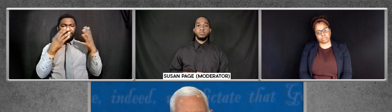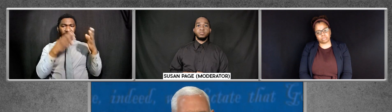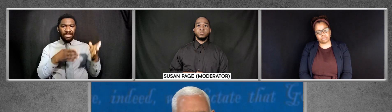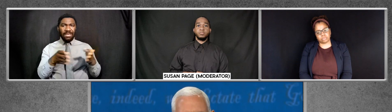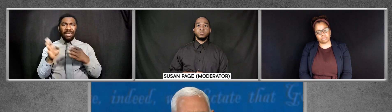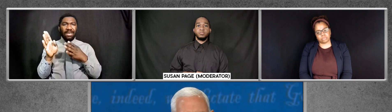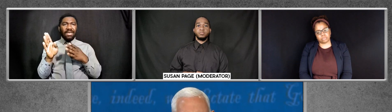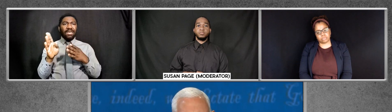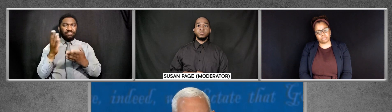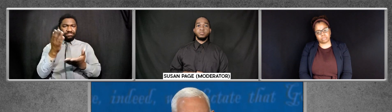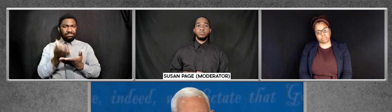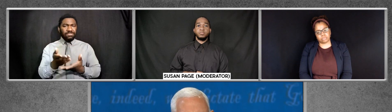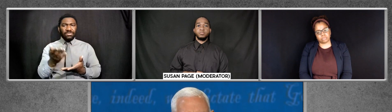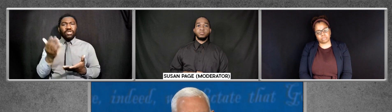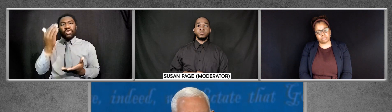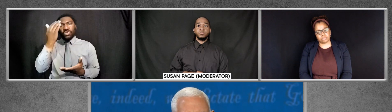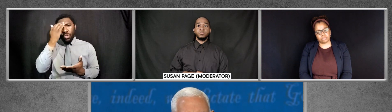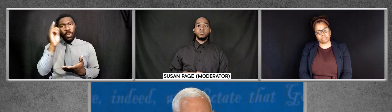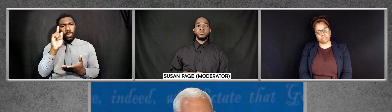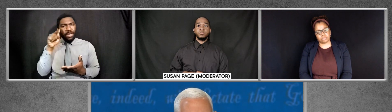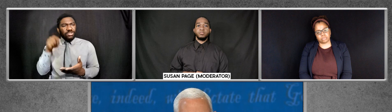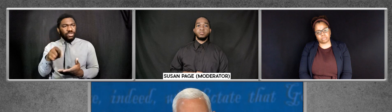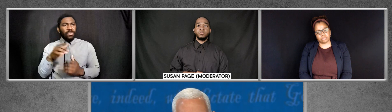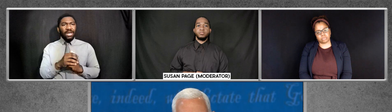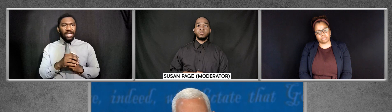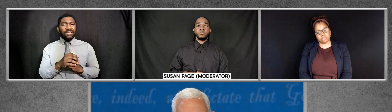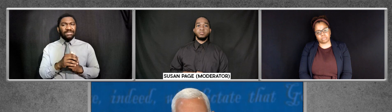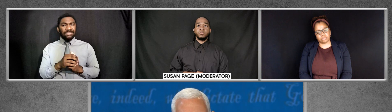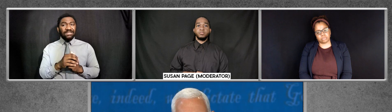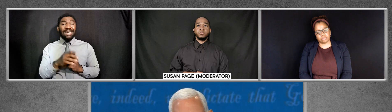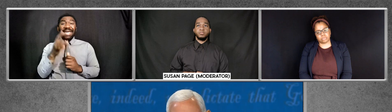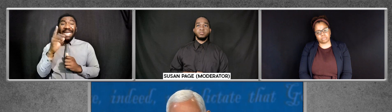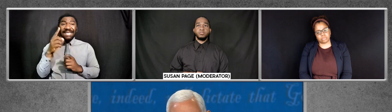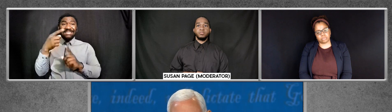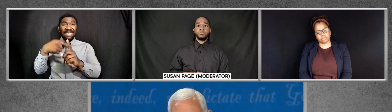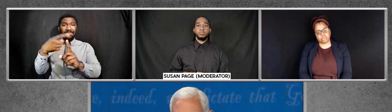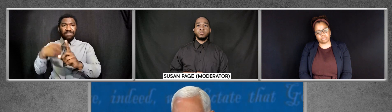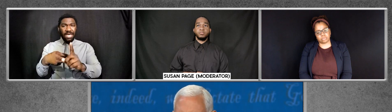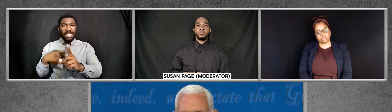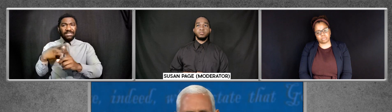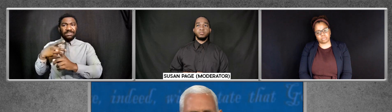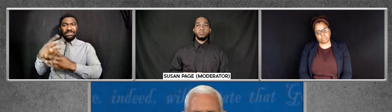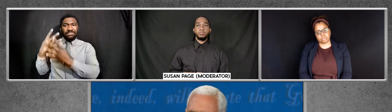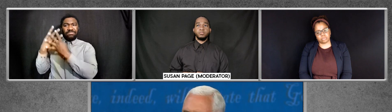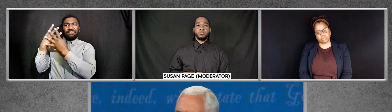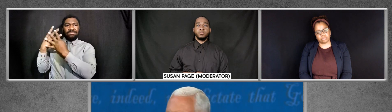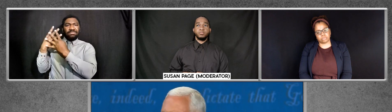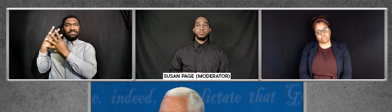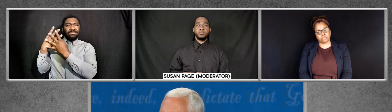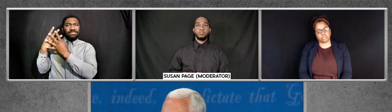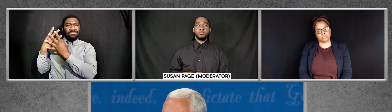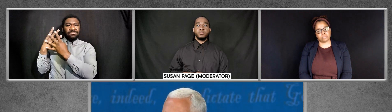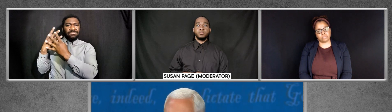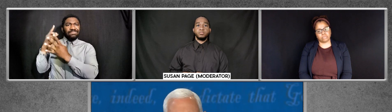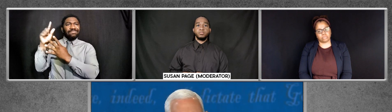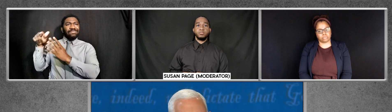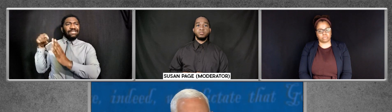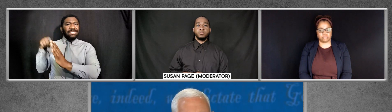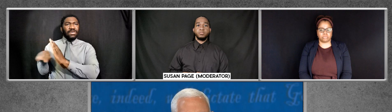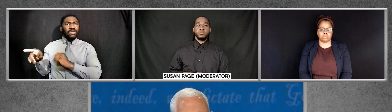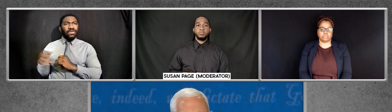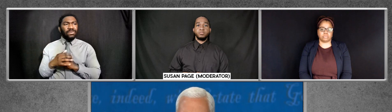months, abused her mercilessly before they killed her. But when Joe Biden was vice president, they hesitated for a